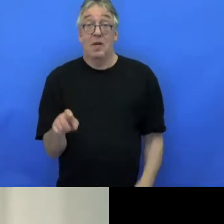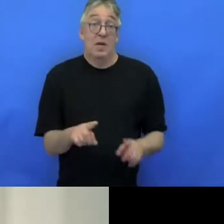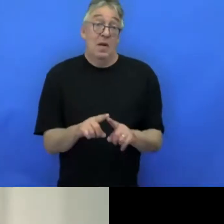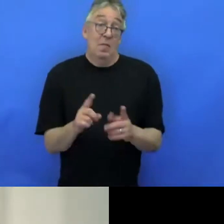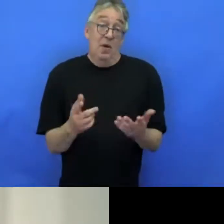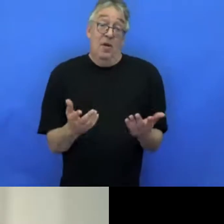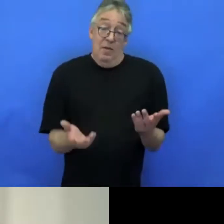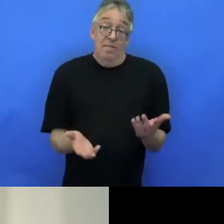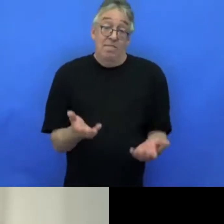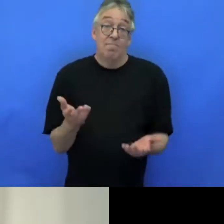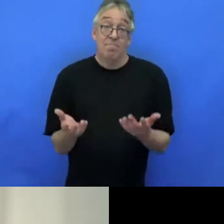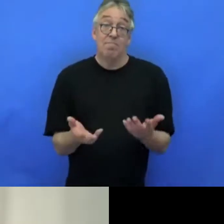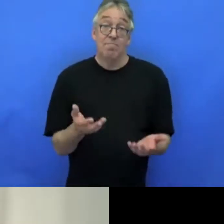to